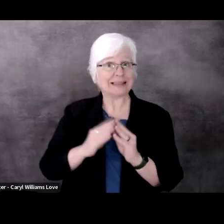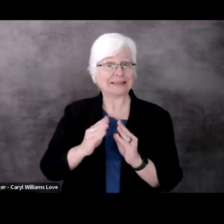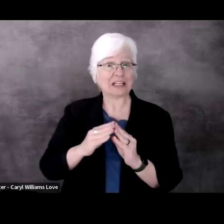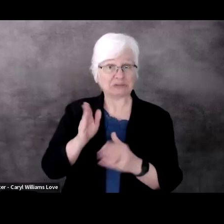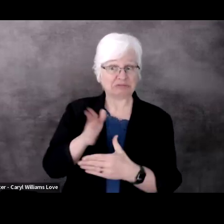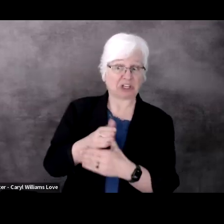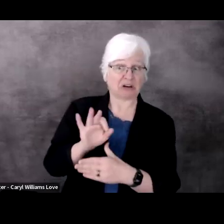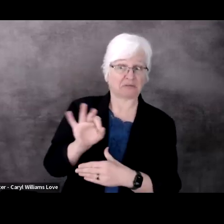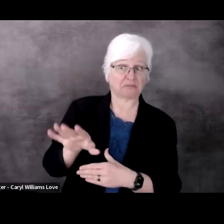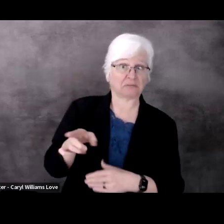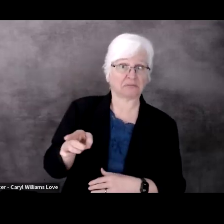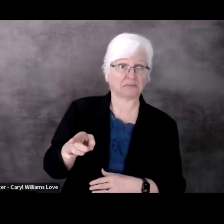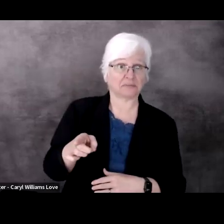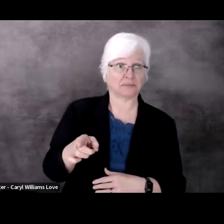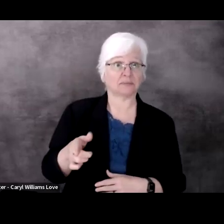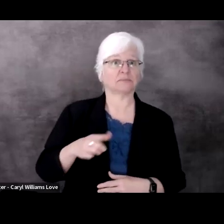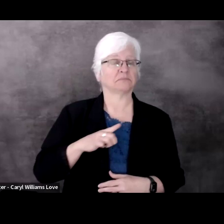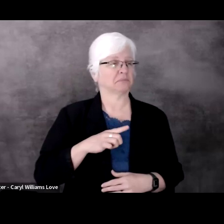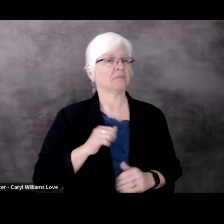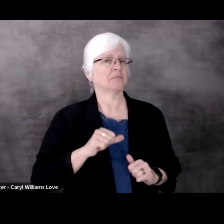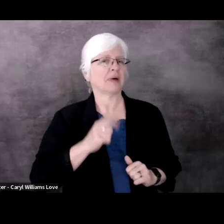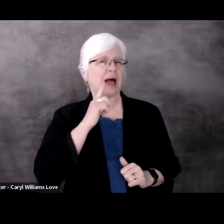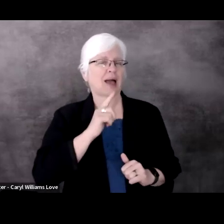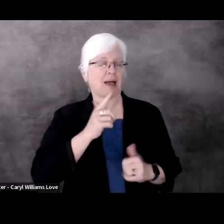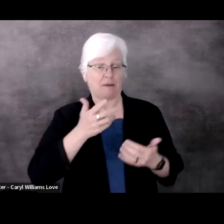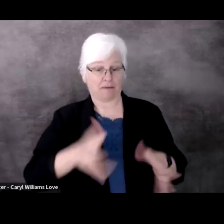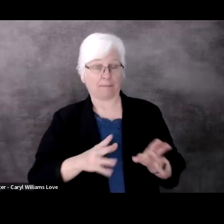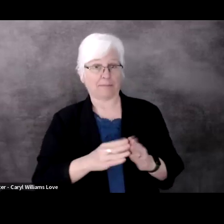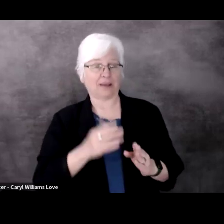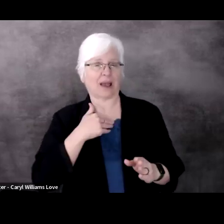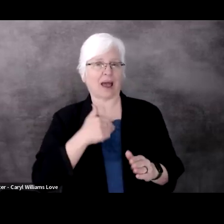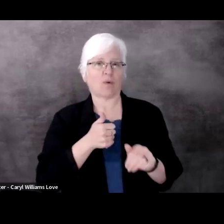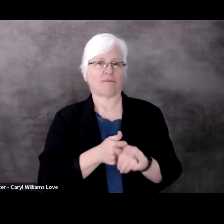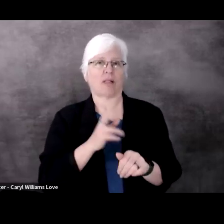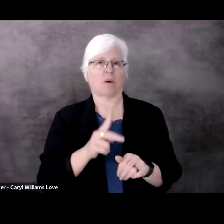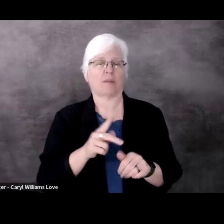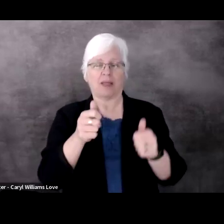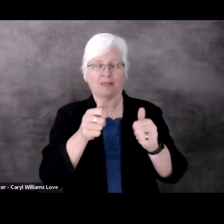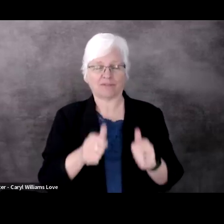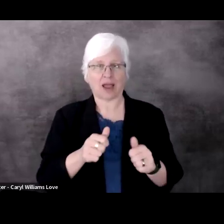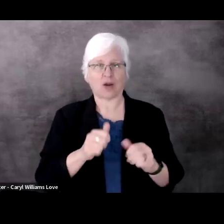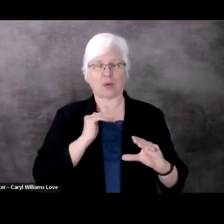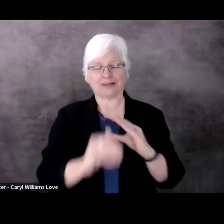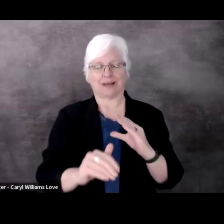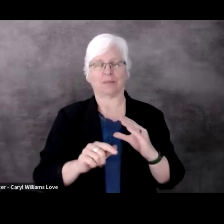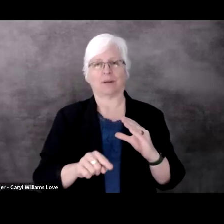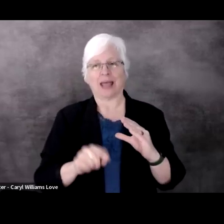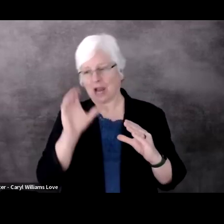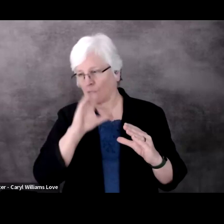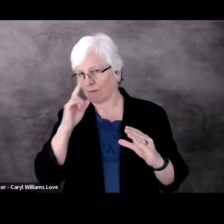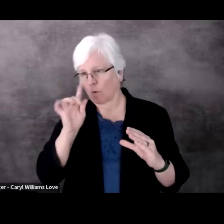Yes, I will follow up after the meeting and send that flyer by email, and I'll look for an electronic link as